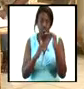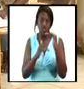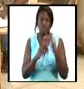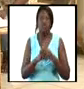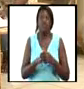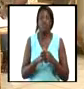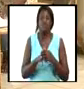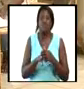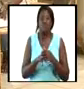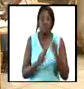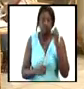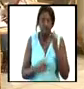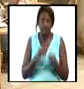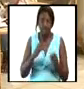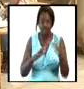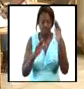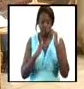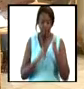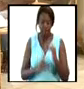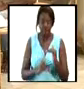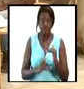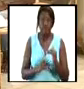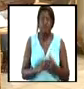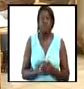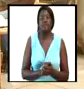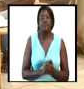the conclusion at the end.